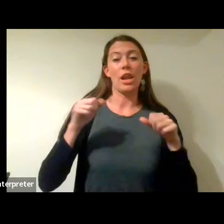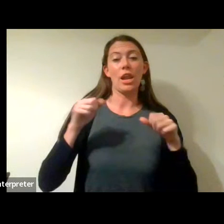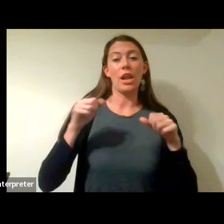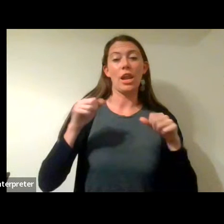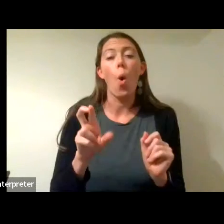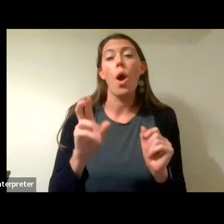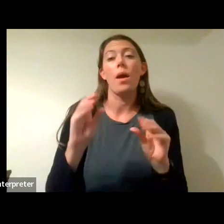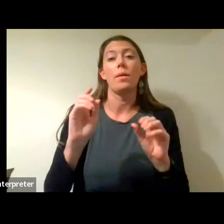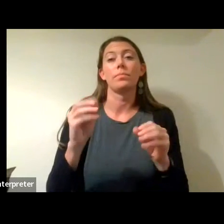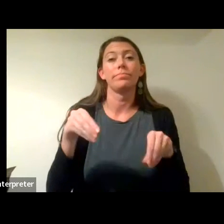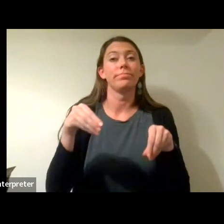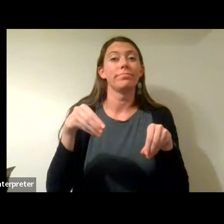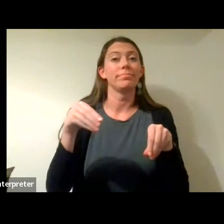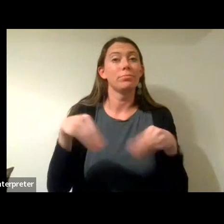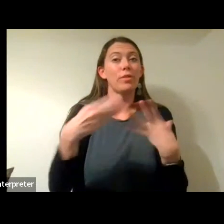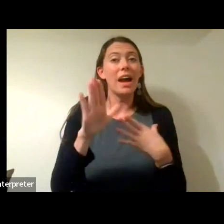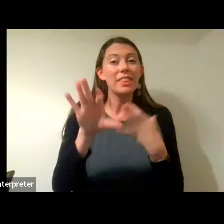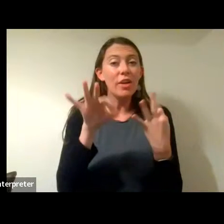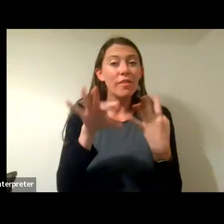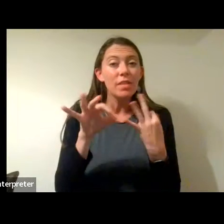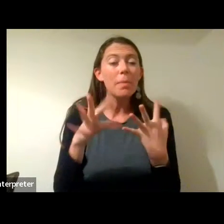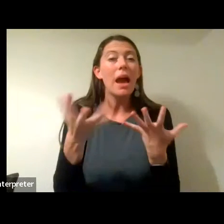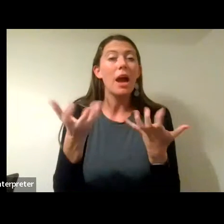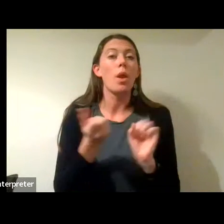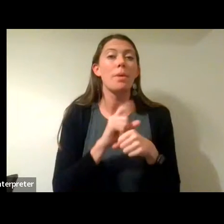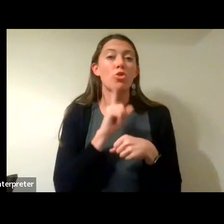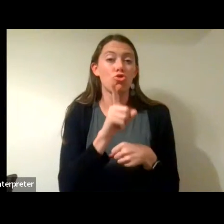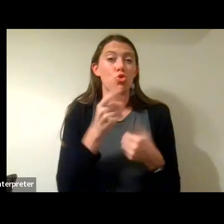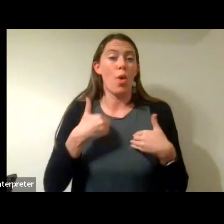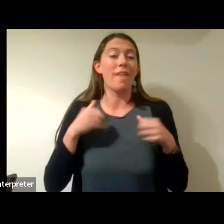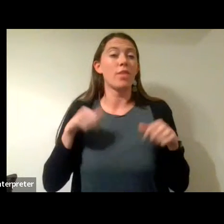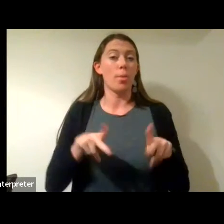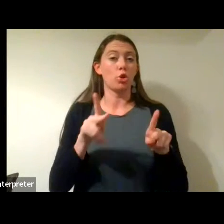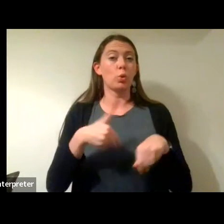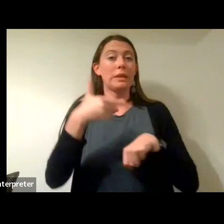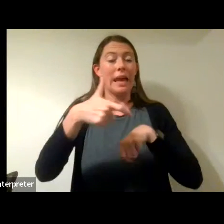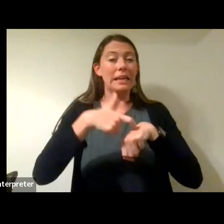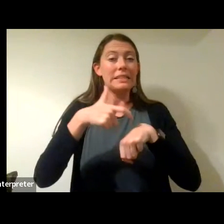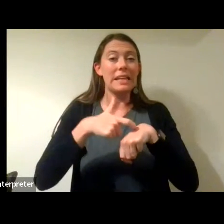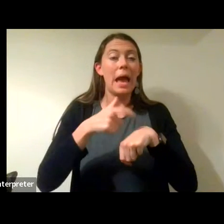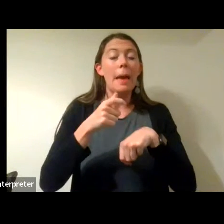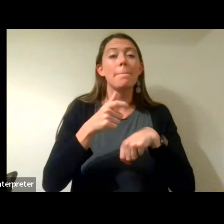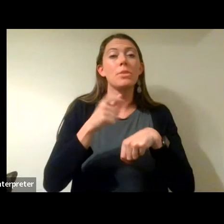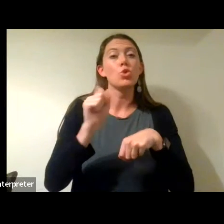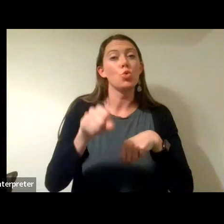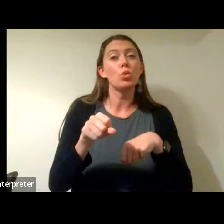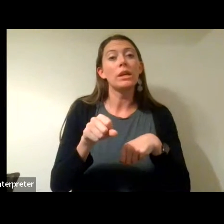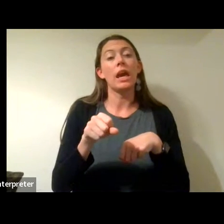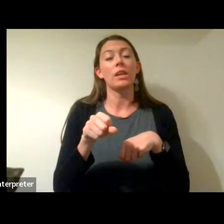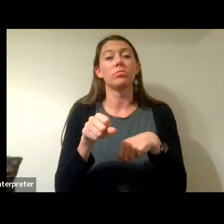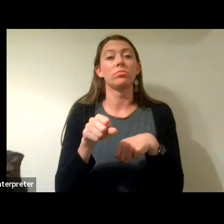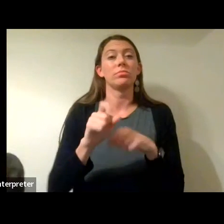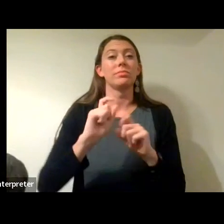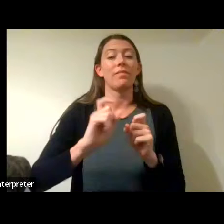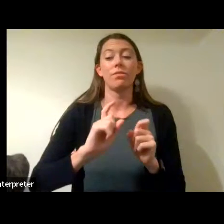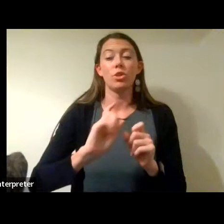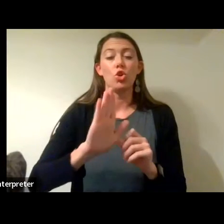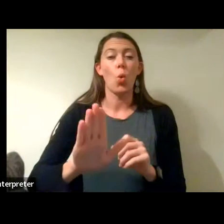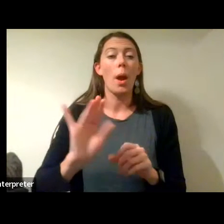next meeting, or through email, or by contacting some of the folks here in this